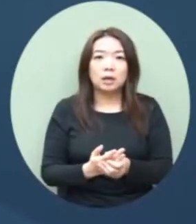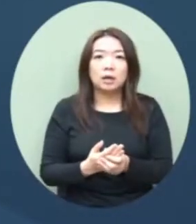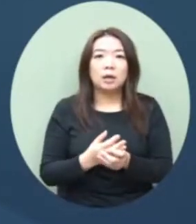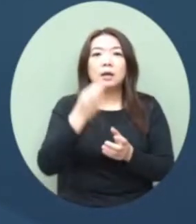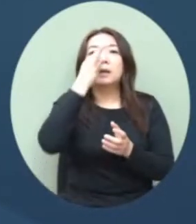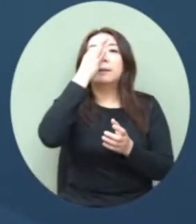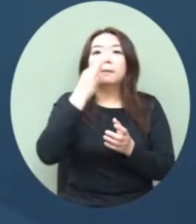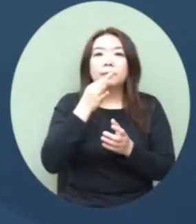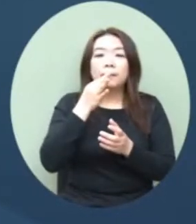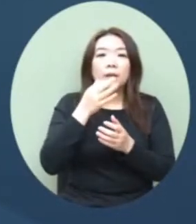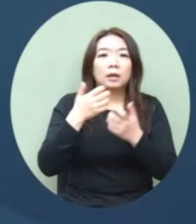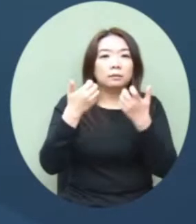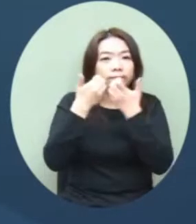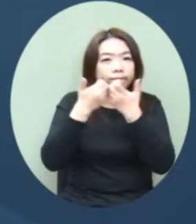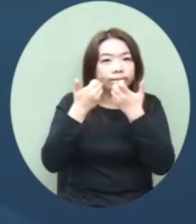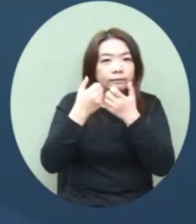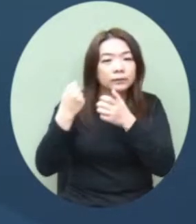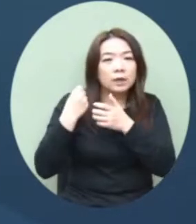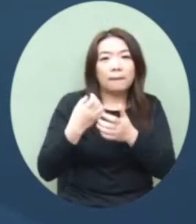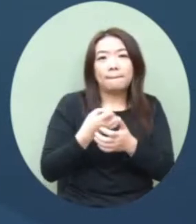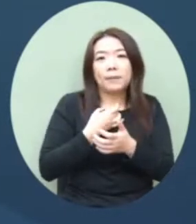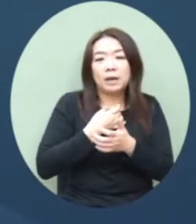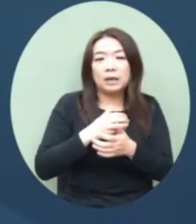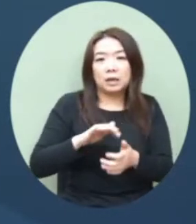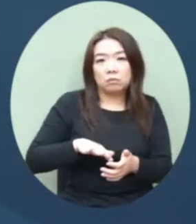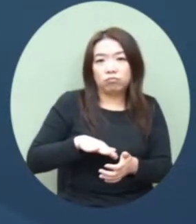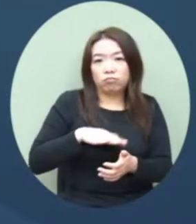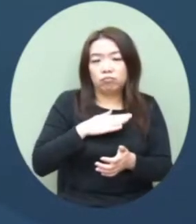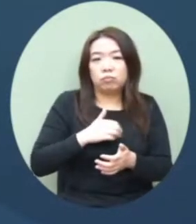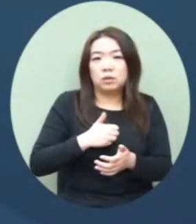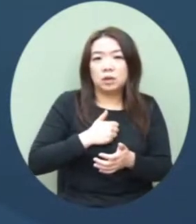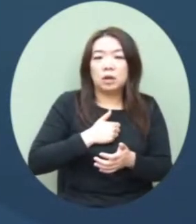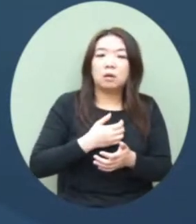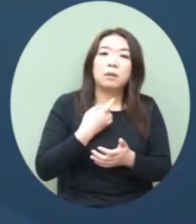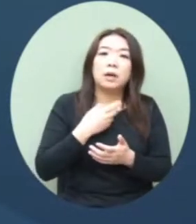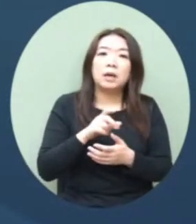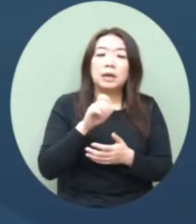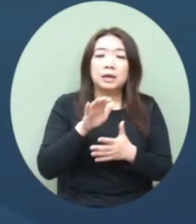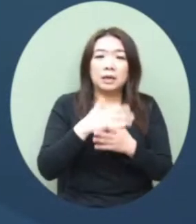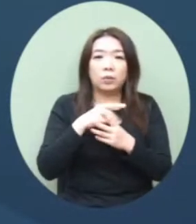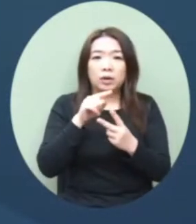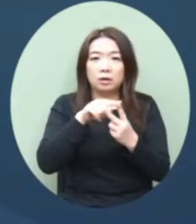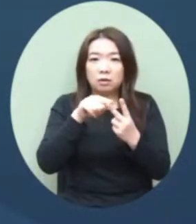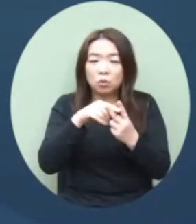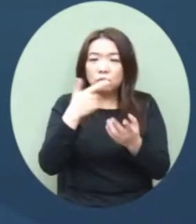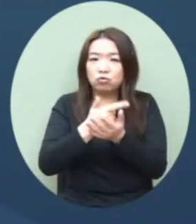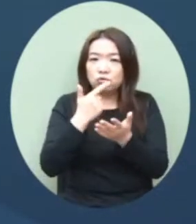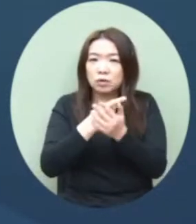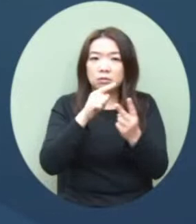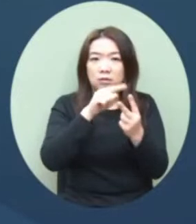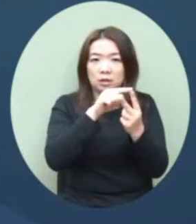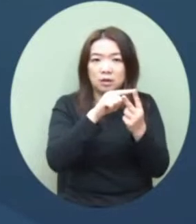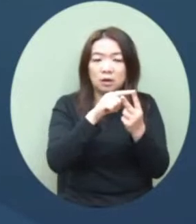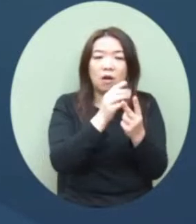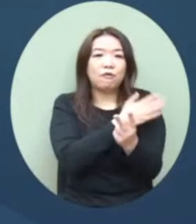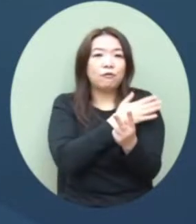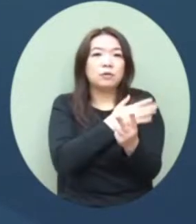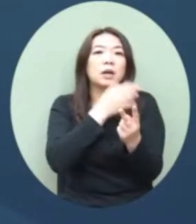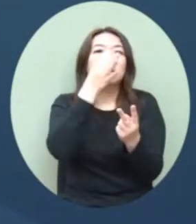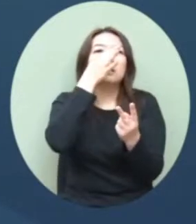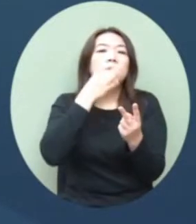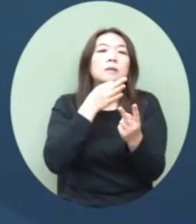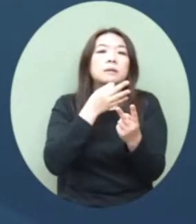in the community may be considered when we have the capacity. But for a PCR testing capacity, we